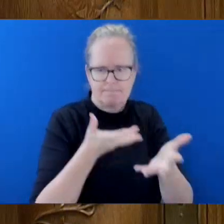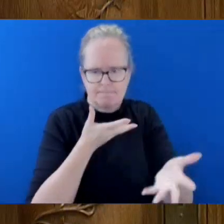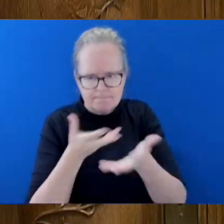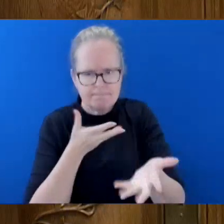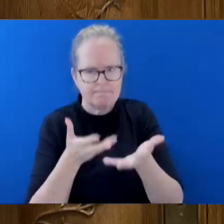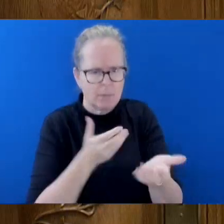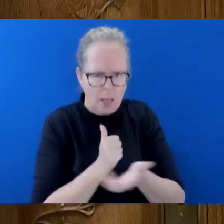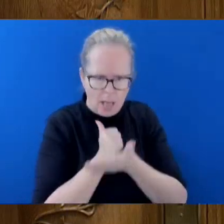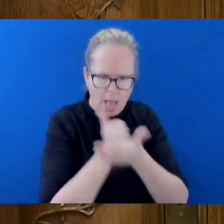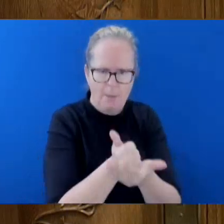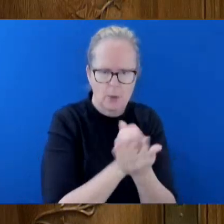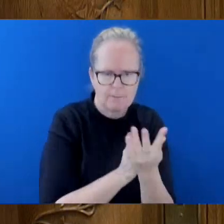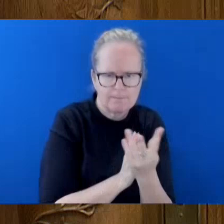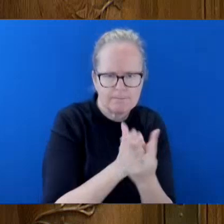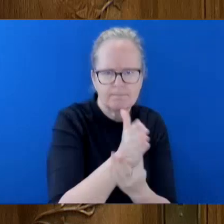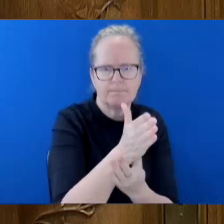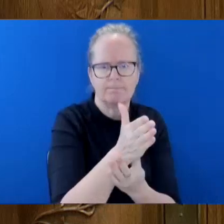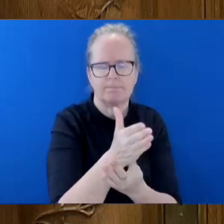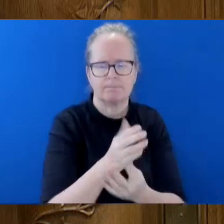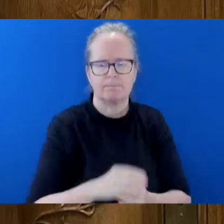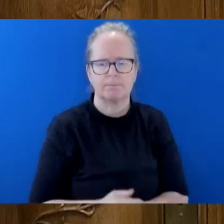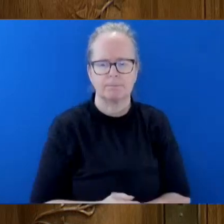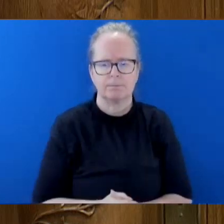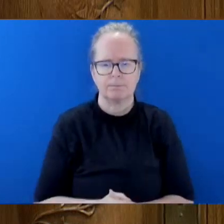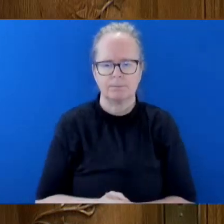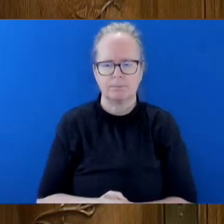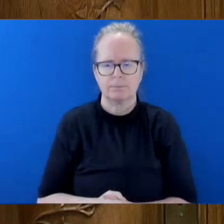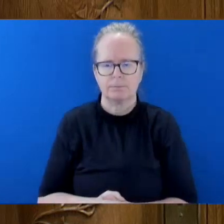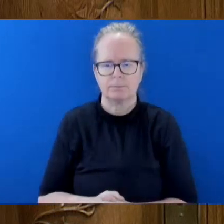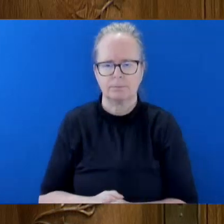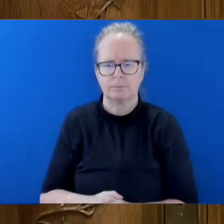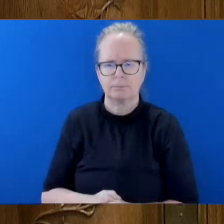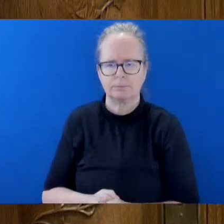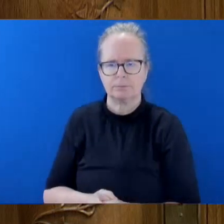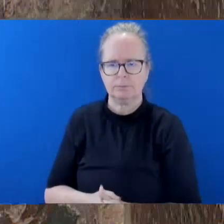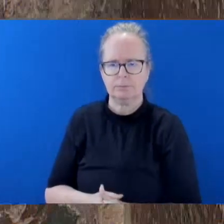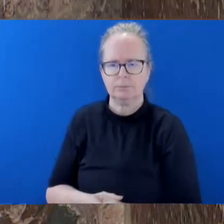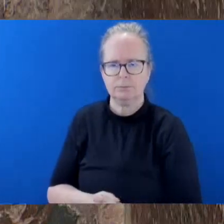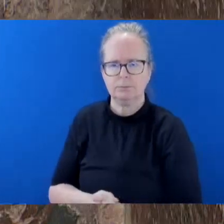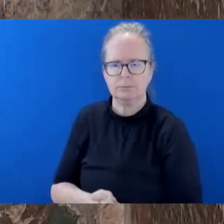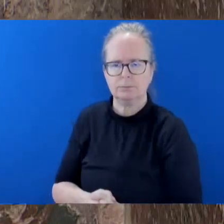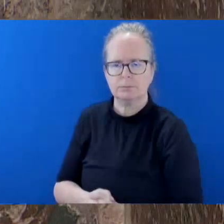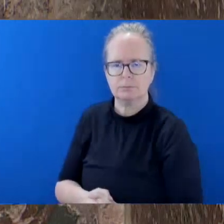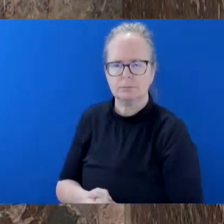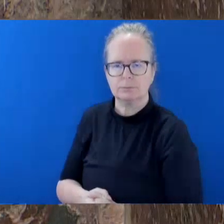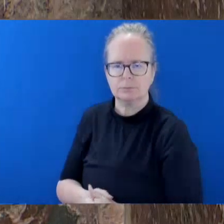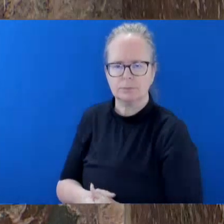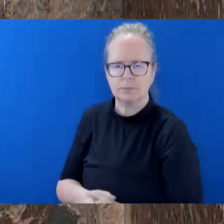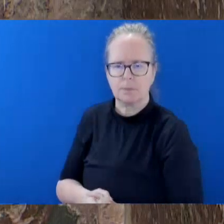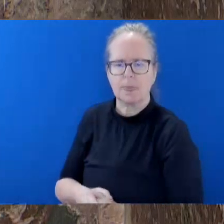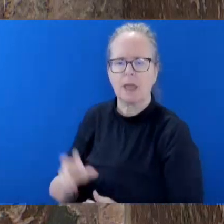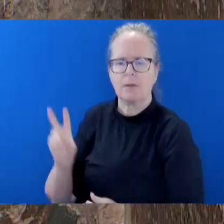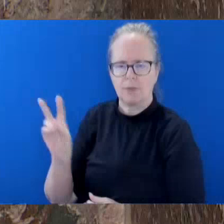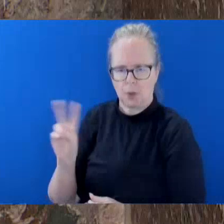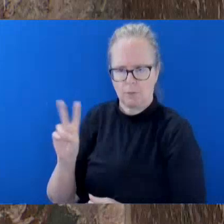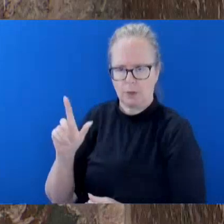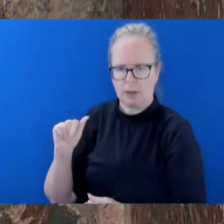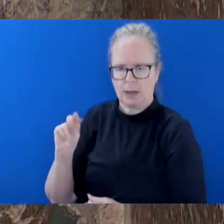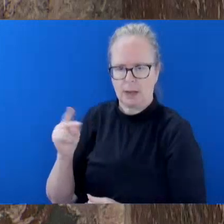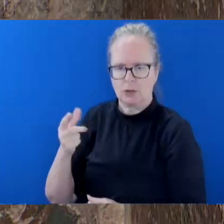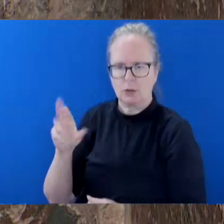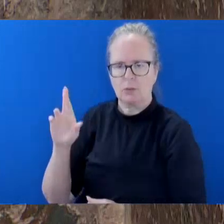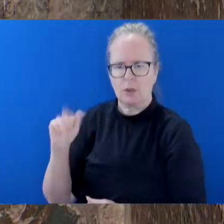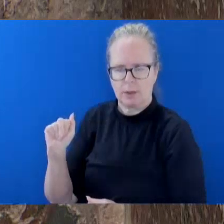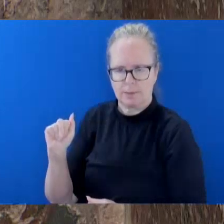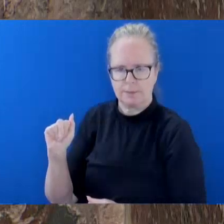Member for Vancouver-Langara. Thank you, Mr. Speaker. The NDP government's secretive handling of the Land Act amendments